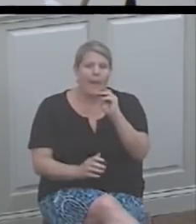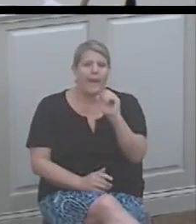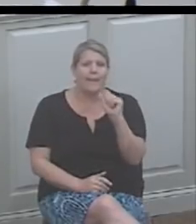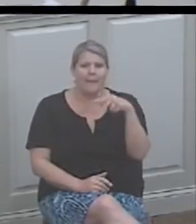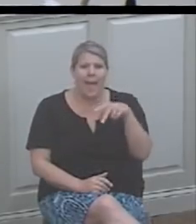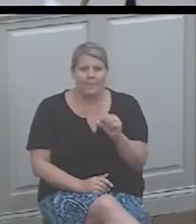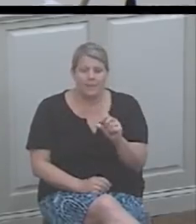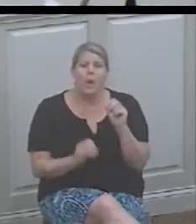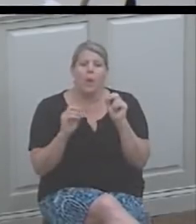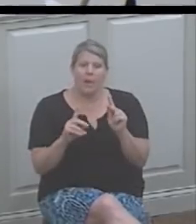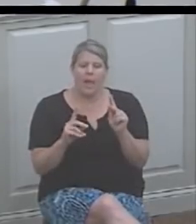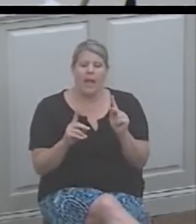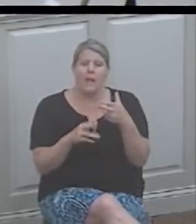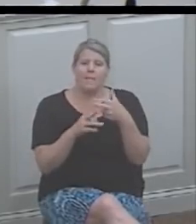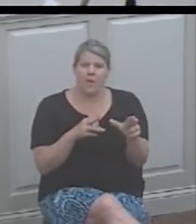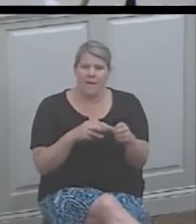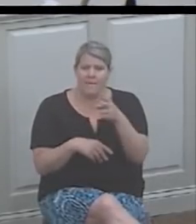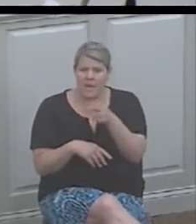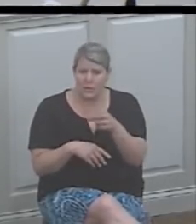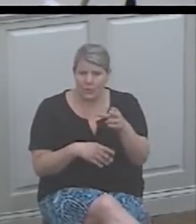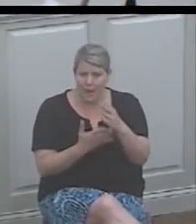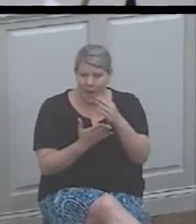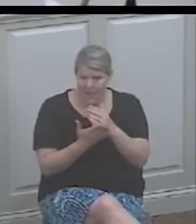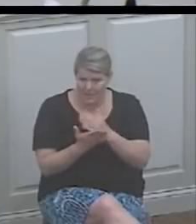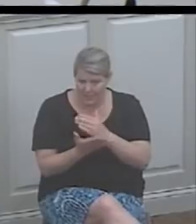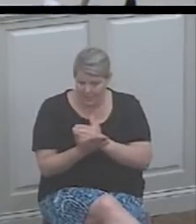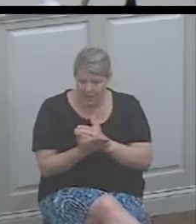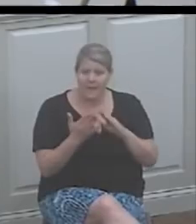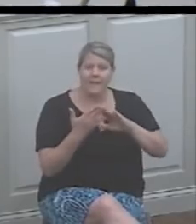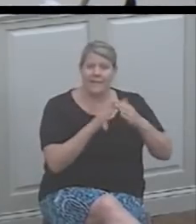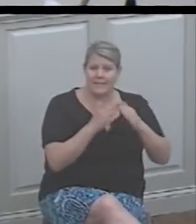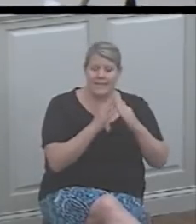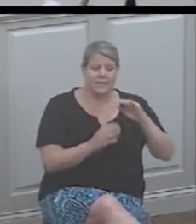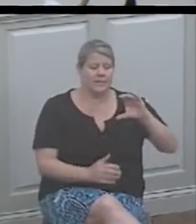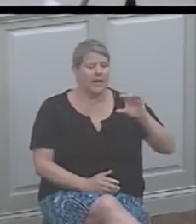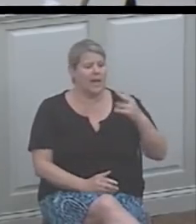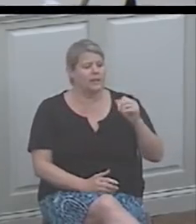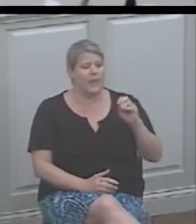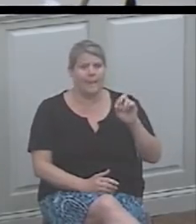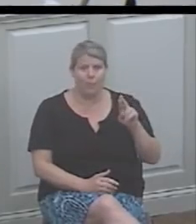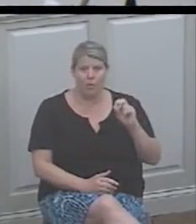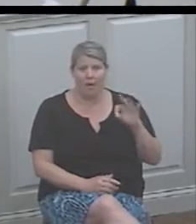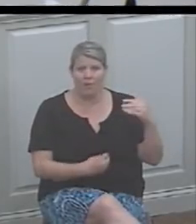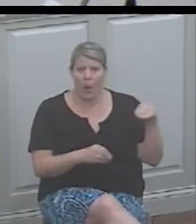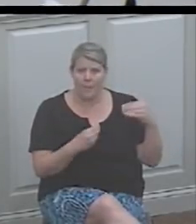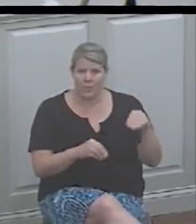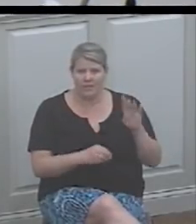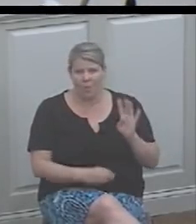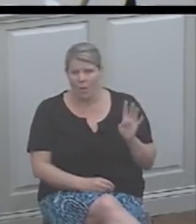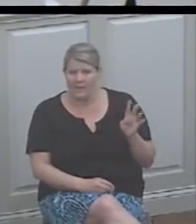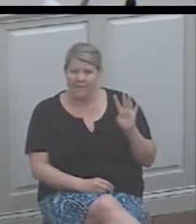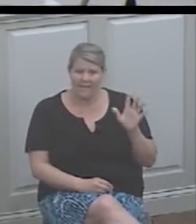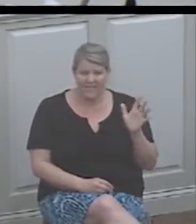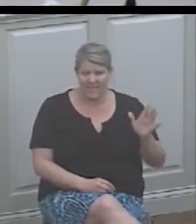Essentially, a brief history lesson, the city's Chamber of Commerce in the 40s and 50s served in